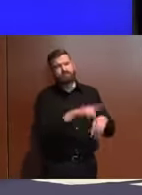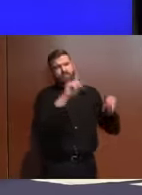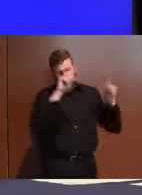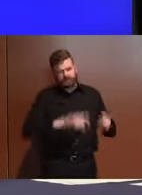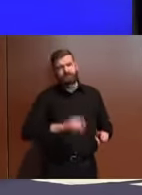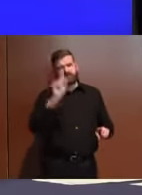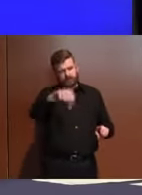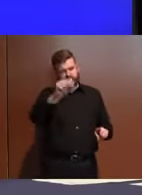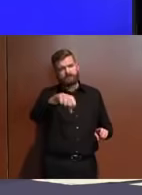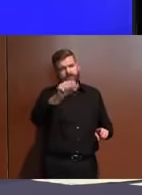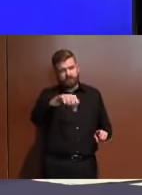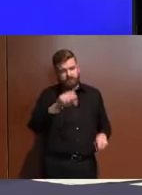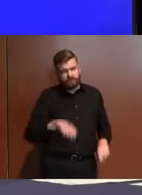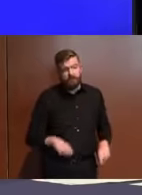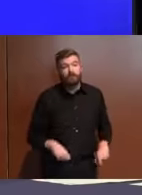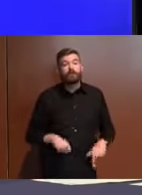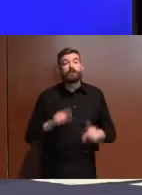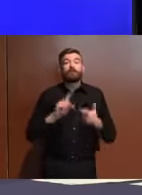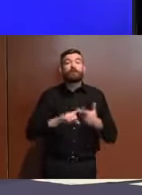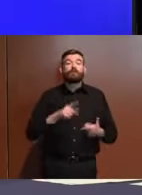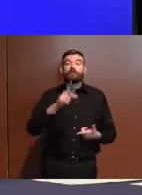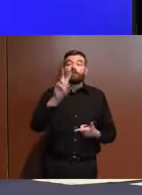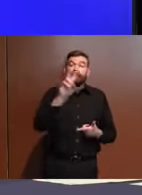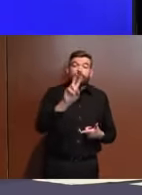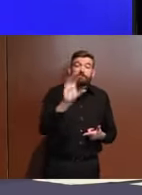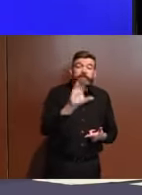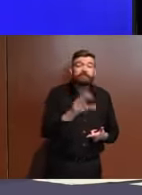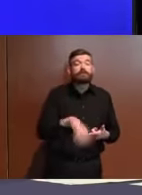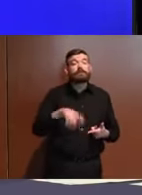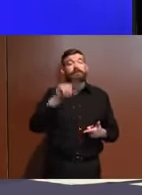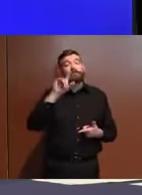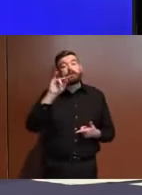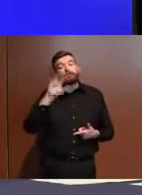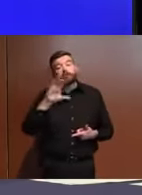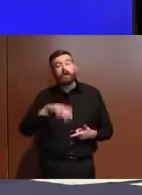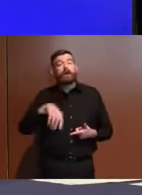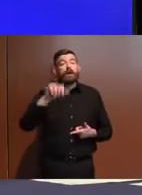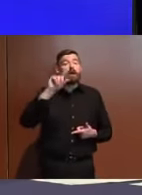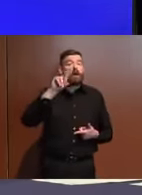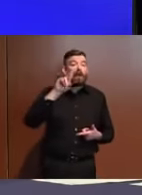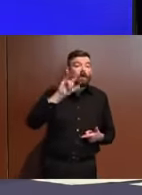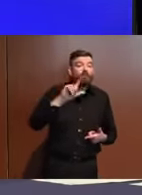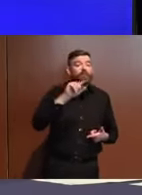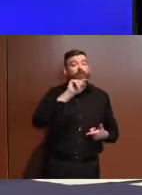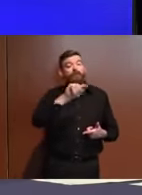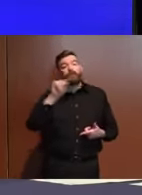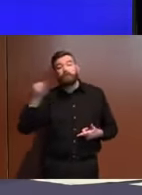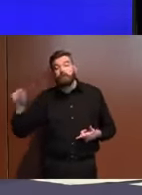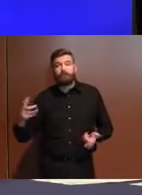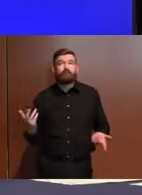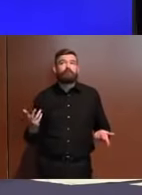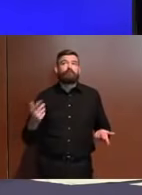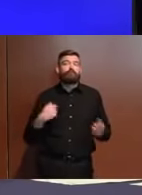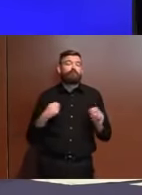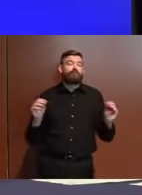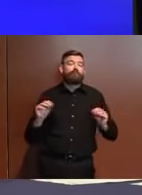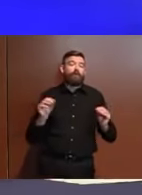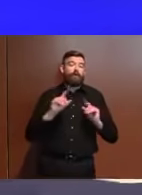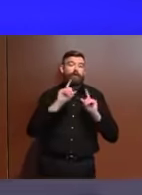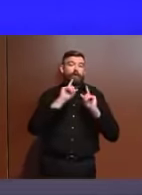to add on vitamin C, zinc, Advil, at a minimum. Please.